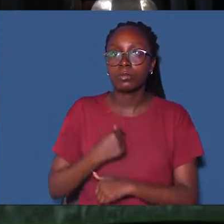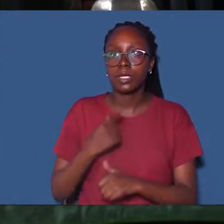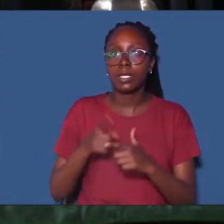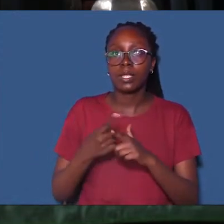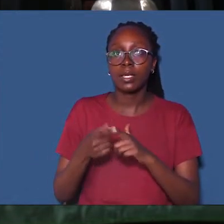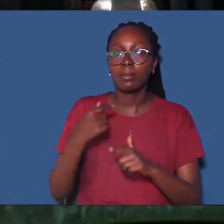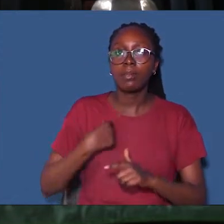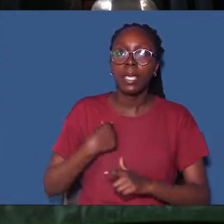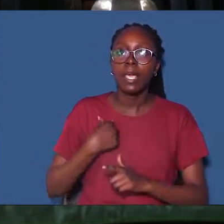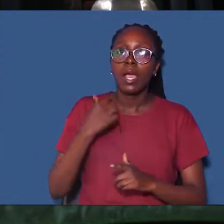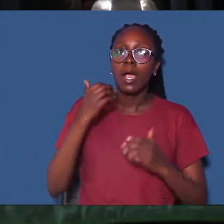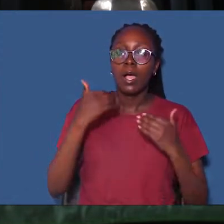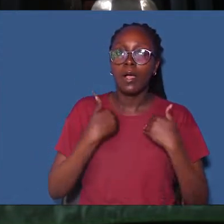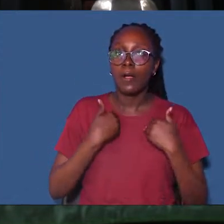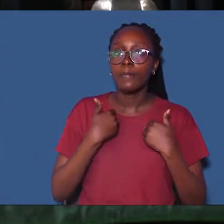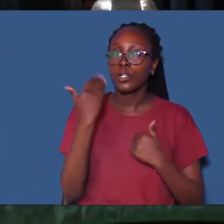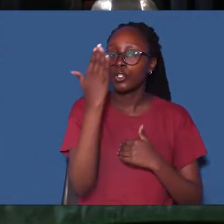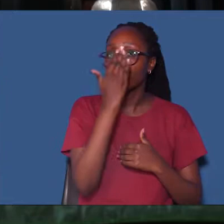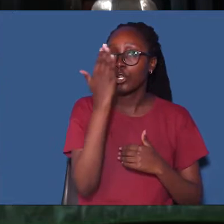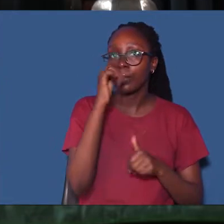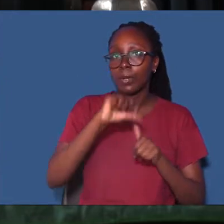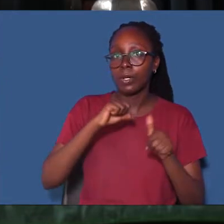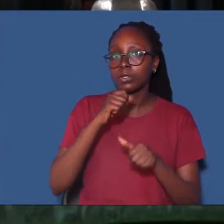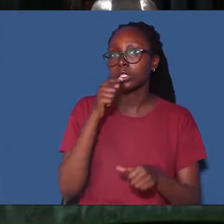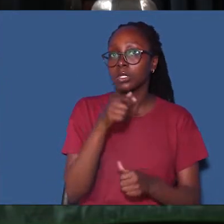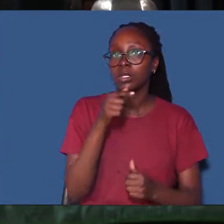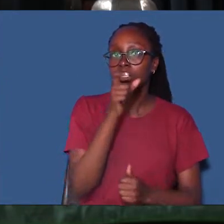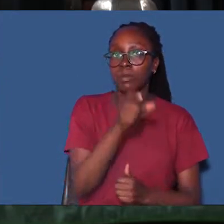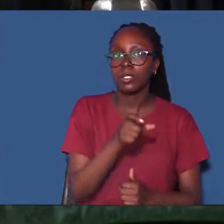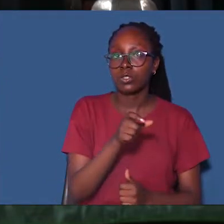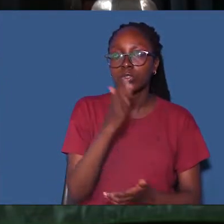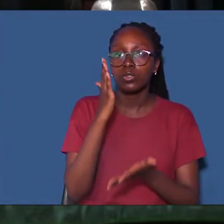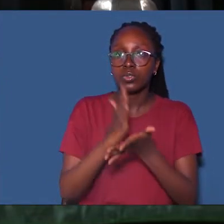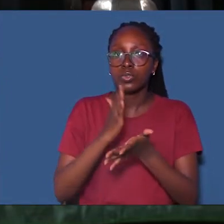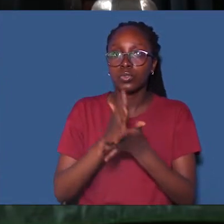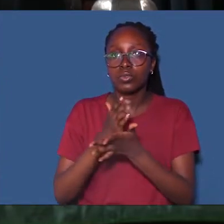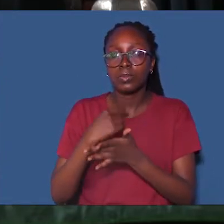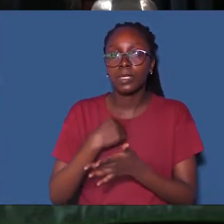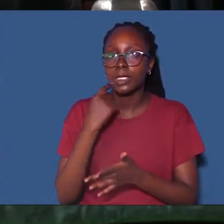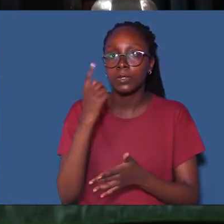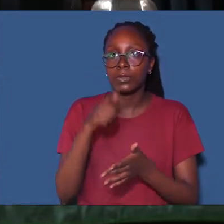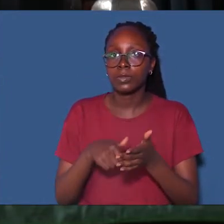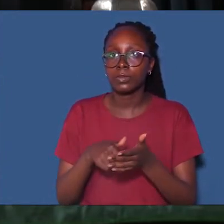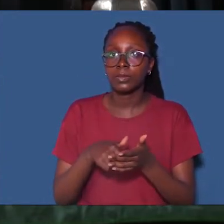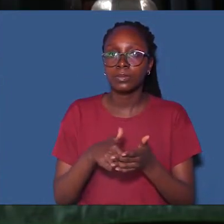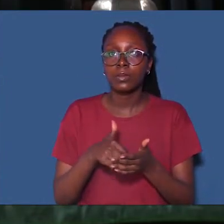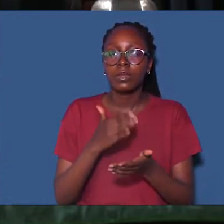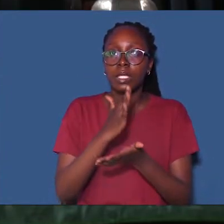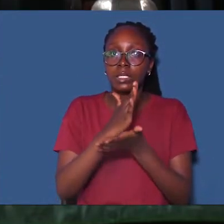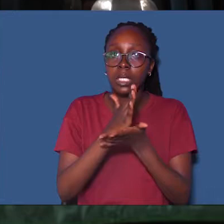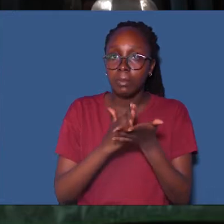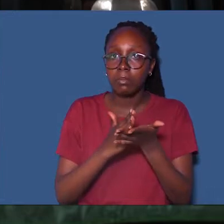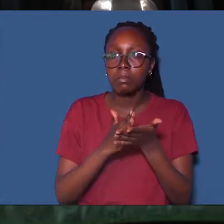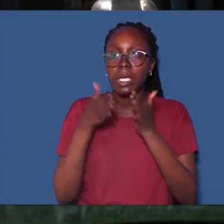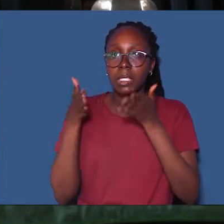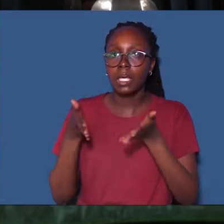glory and in the glory of the Father and of the holy angels. Truly, I tell you, some who are